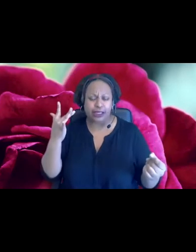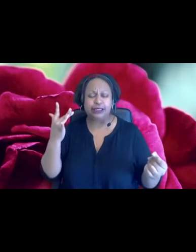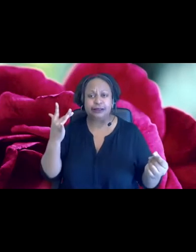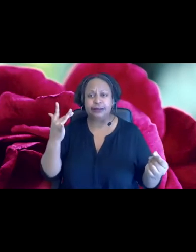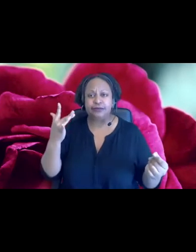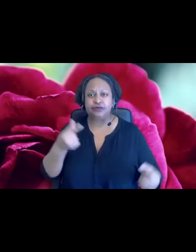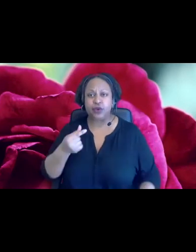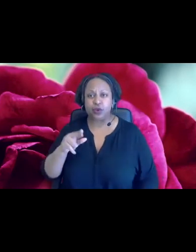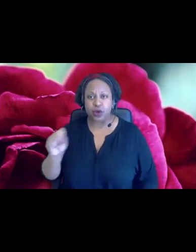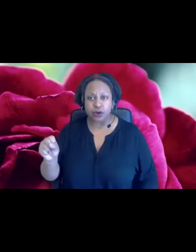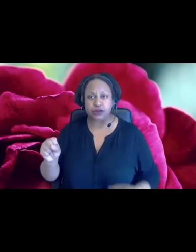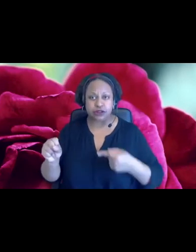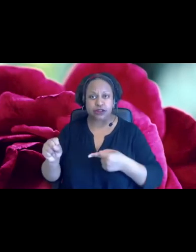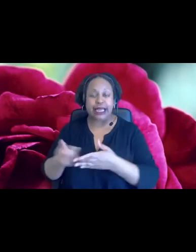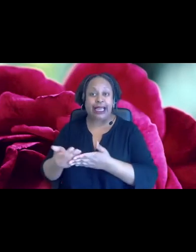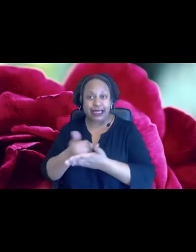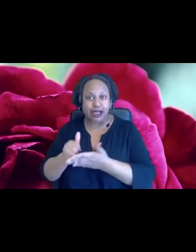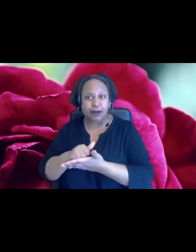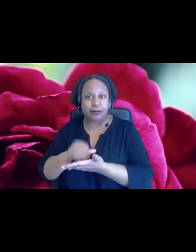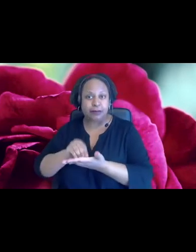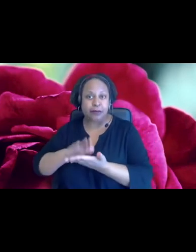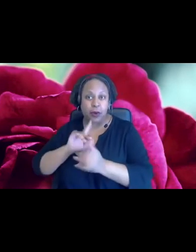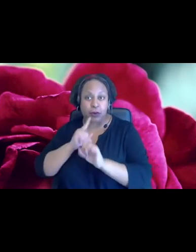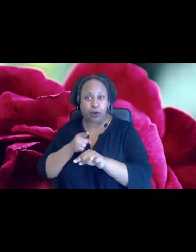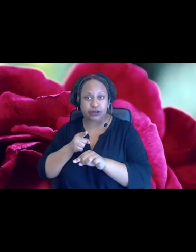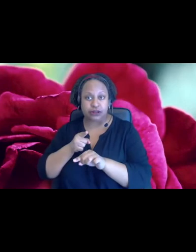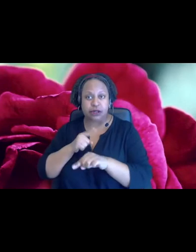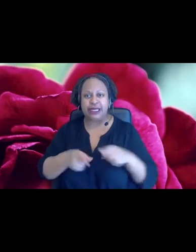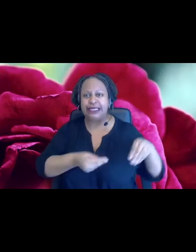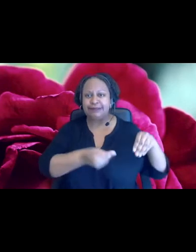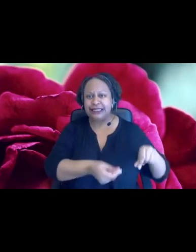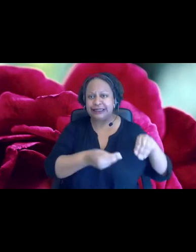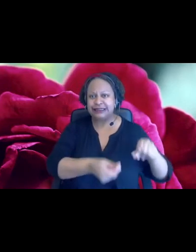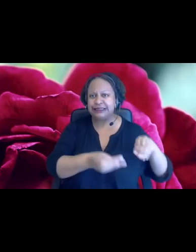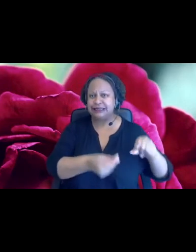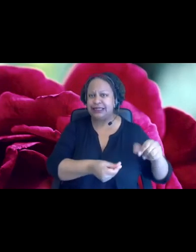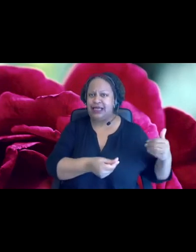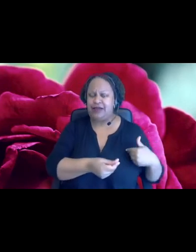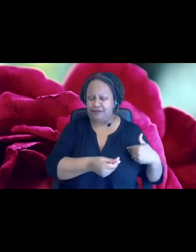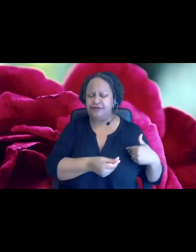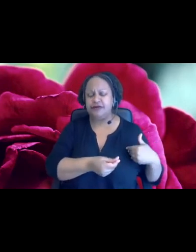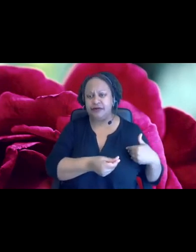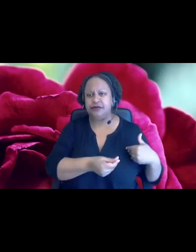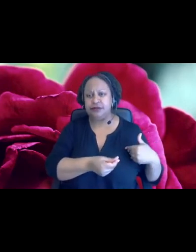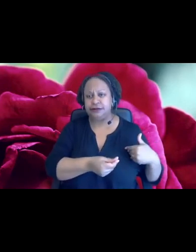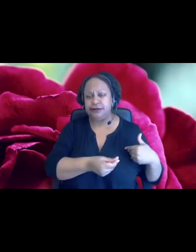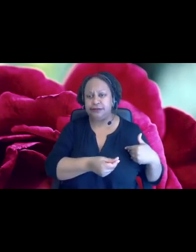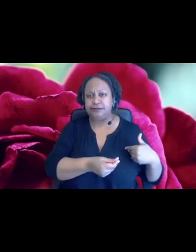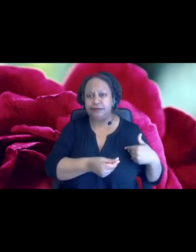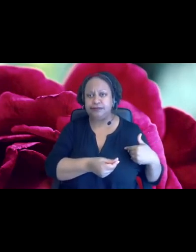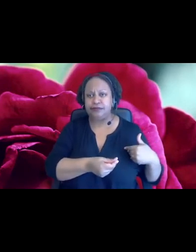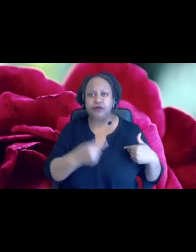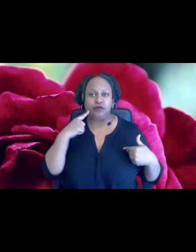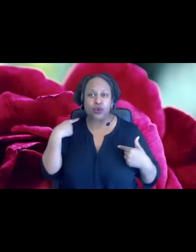gross amount as income, and since you incurred expenses to carry out